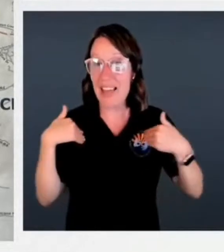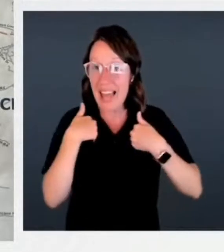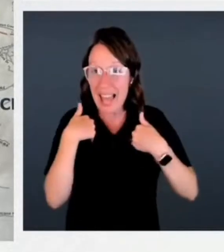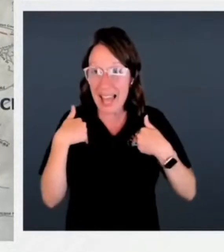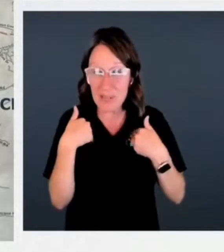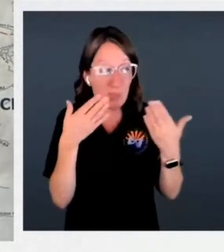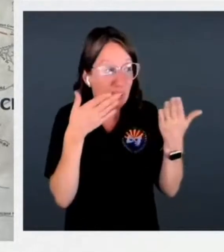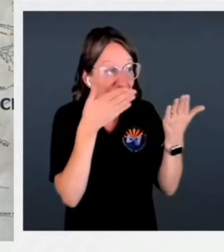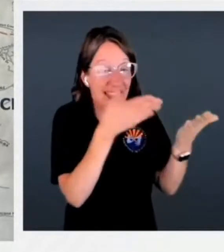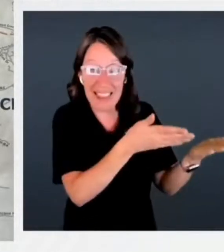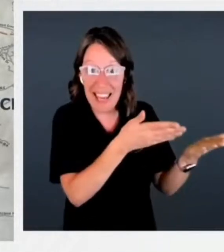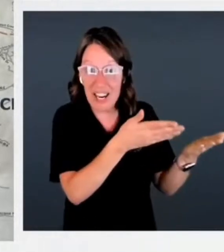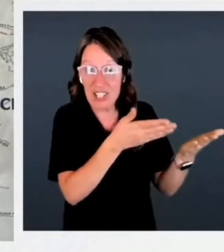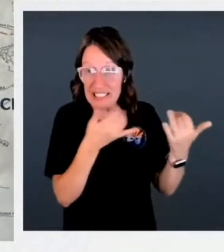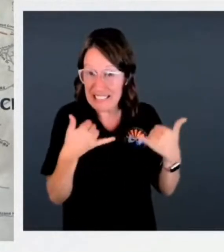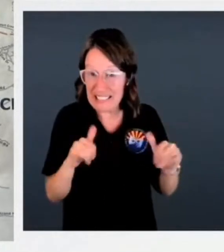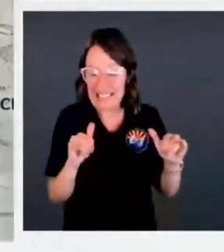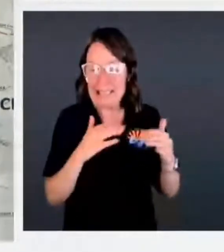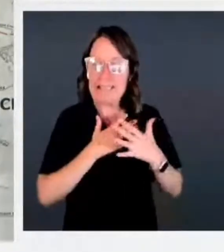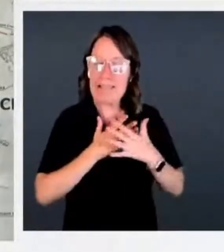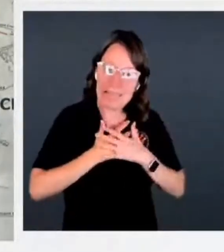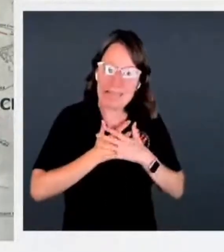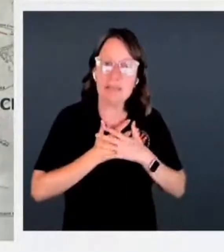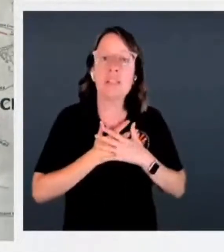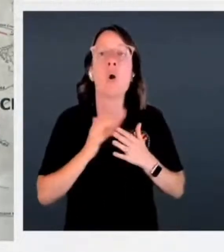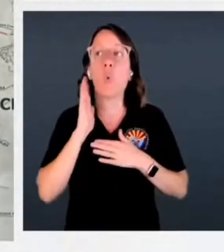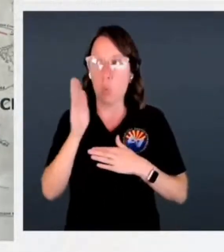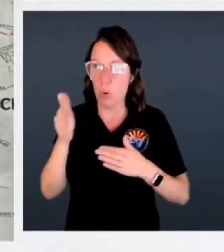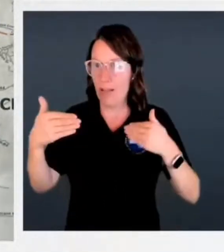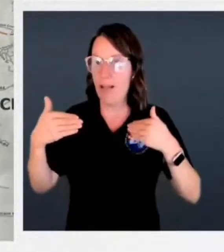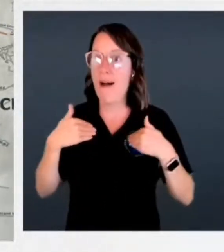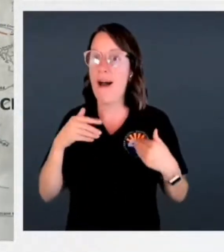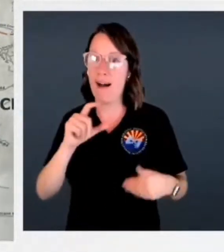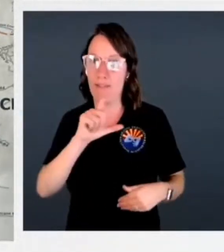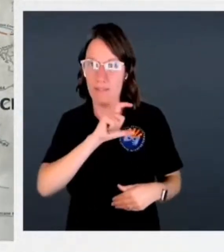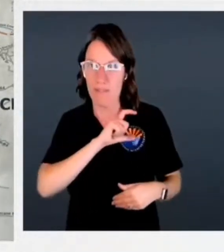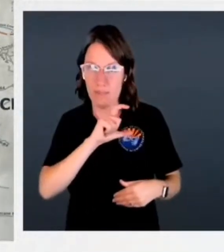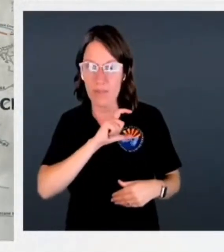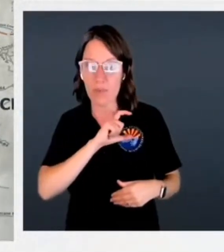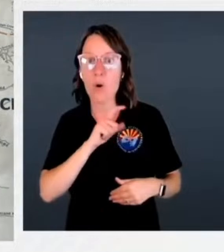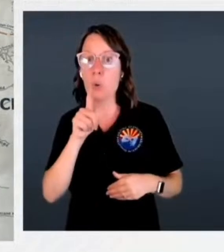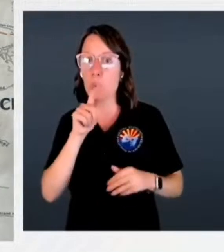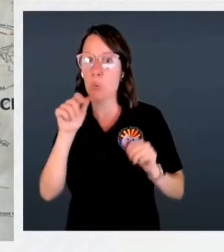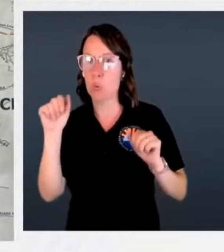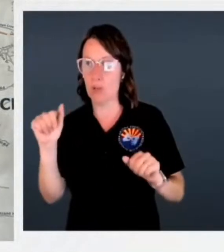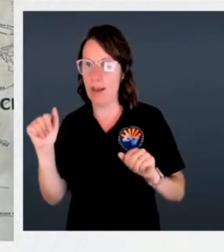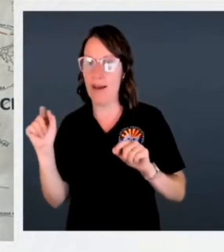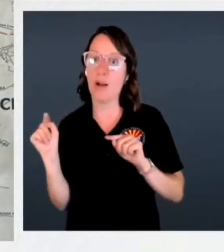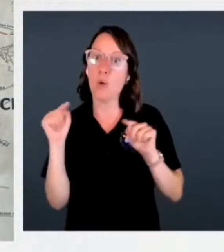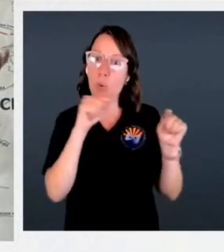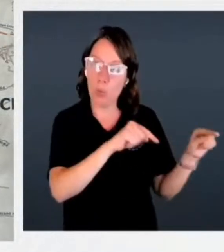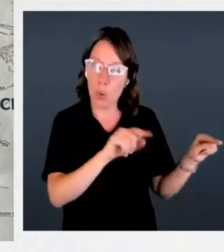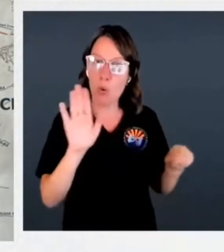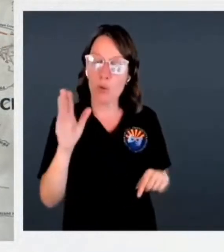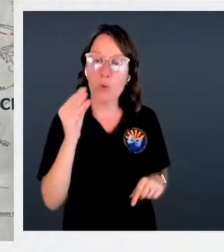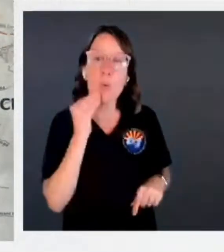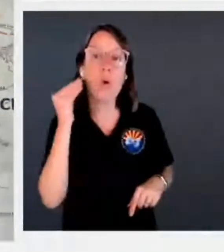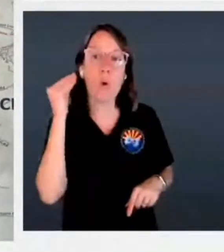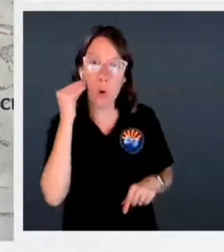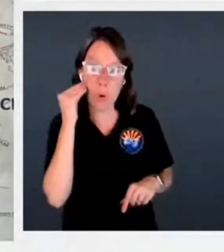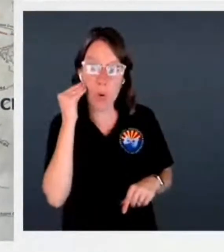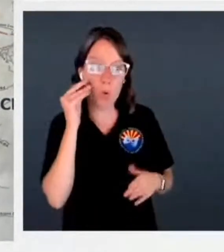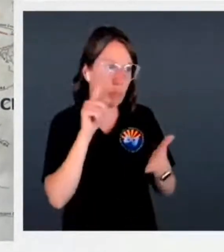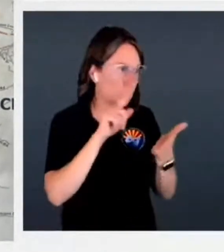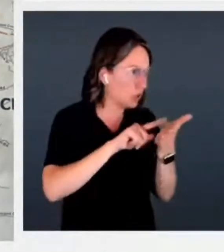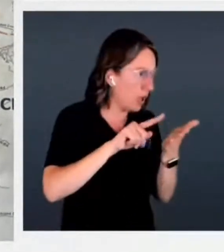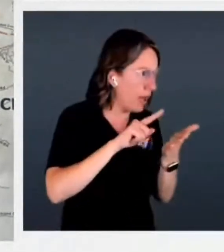the availability of people to go in and check on things for you. I'm going to provide a phone number that will be on the internet